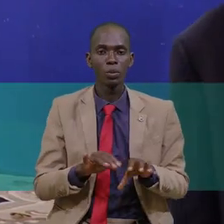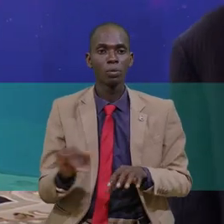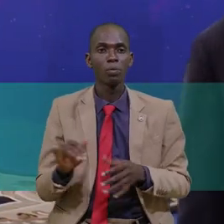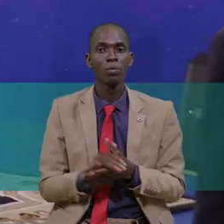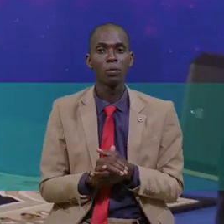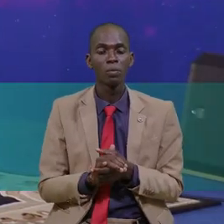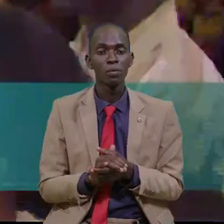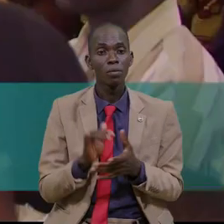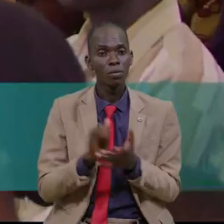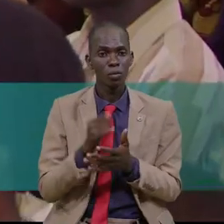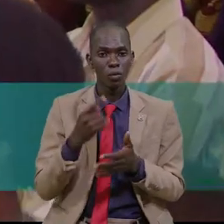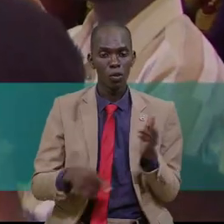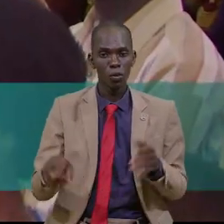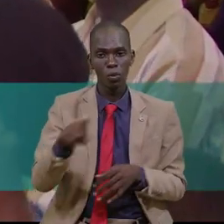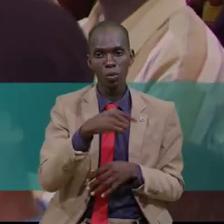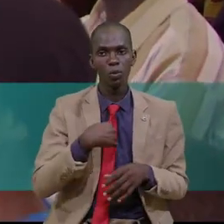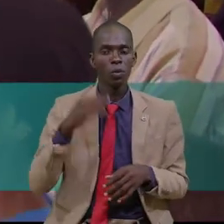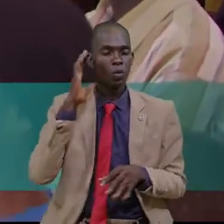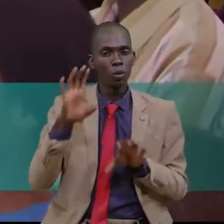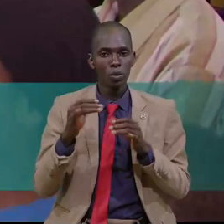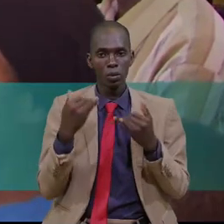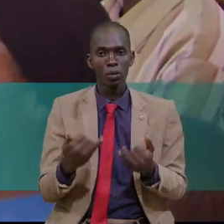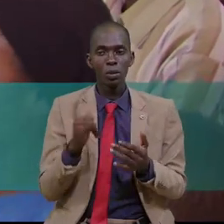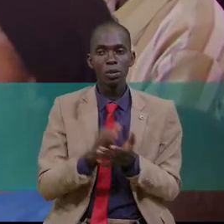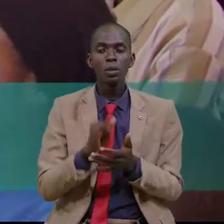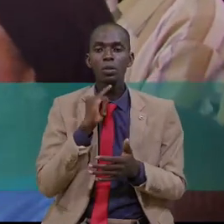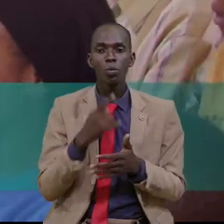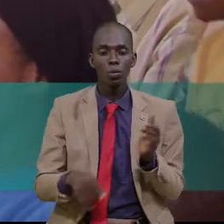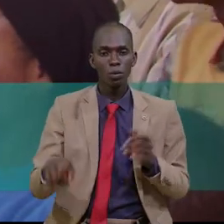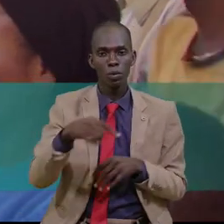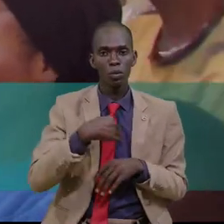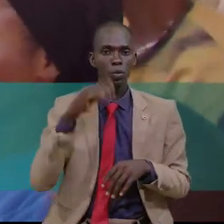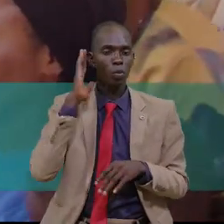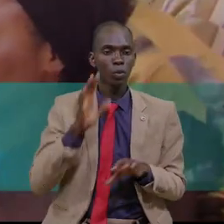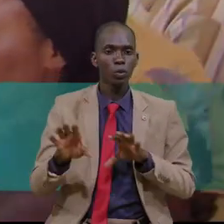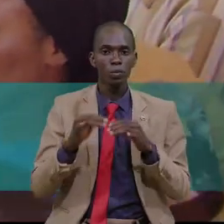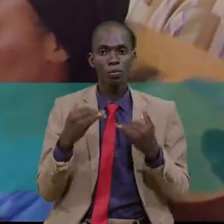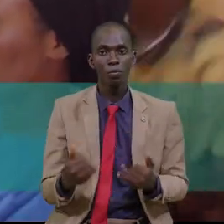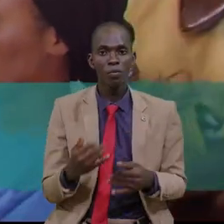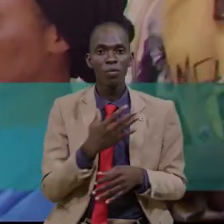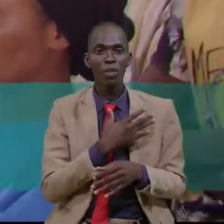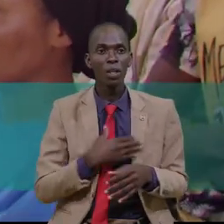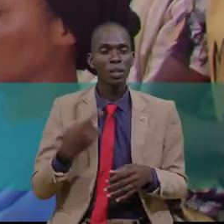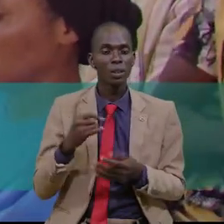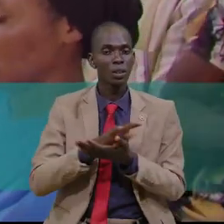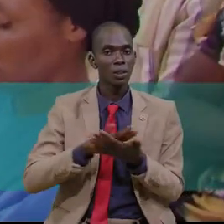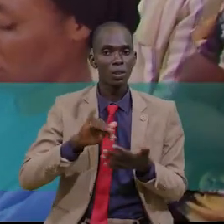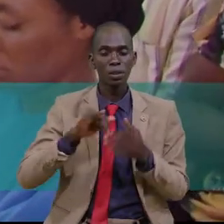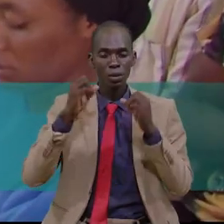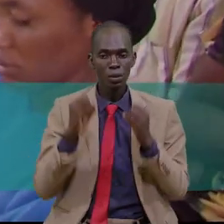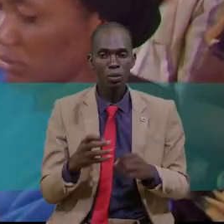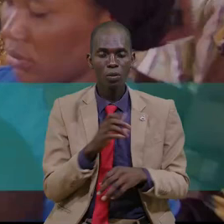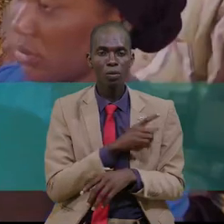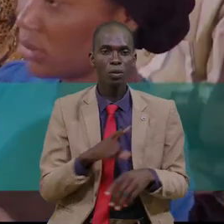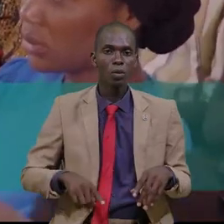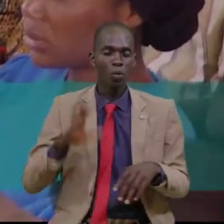what we are going to do now. I said that's what we're going to do now. And the cleansing power of the blood will take effect in your